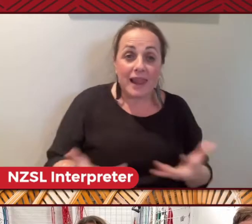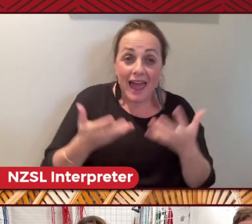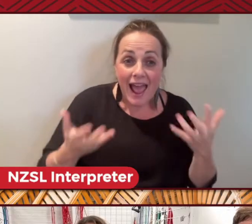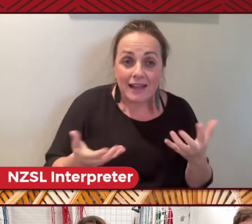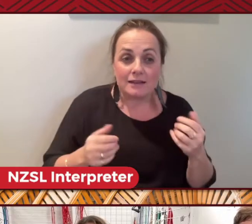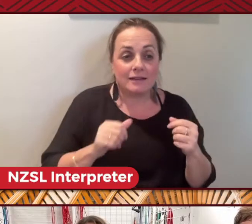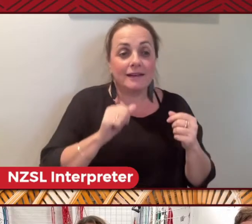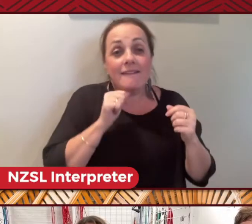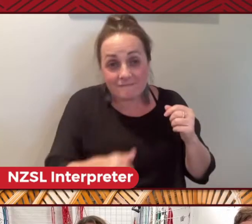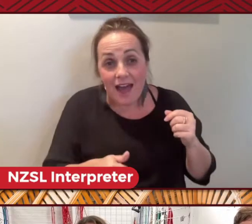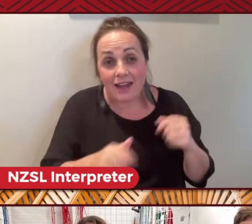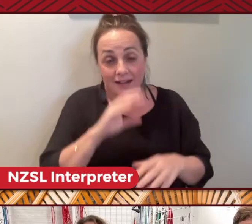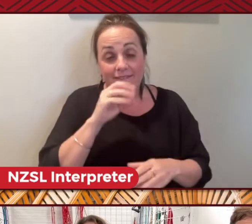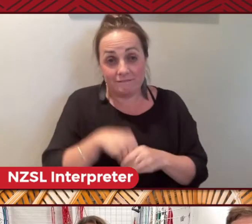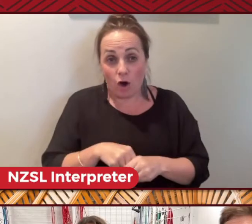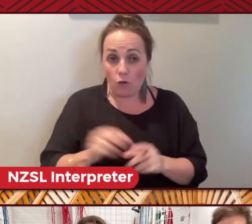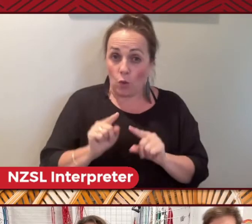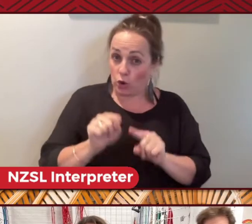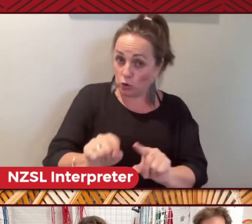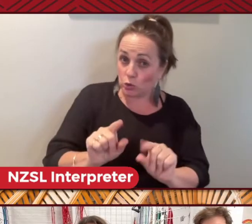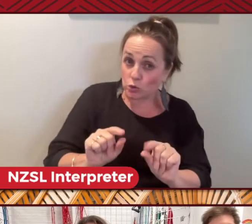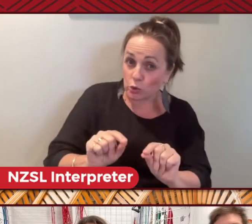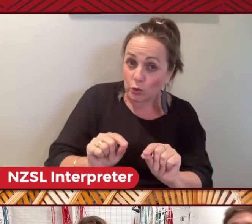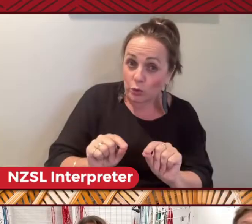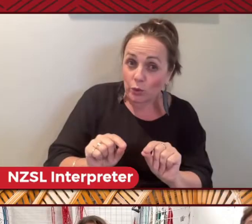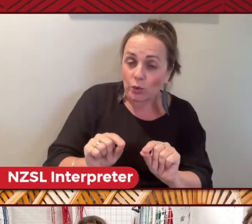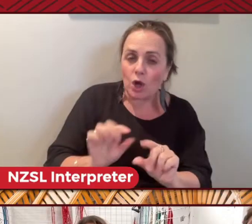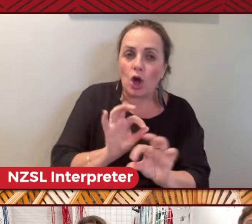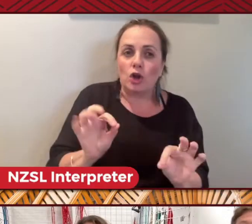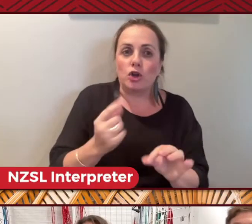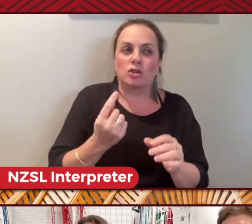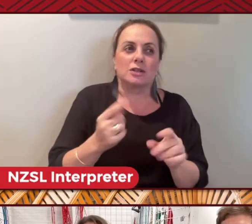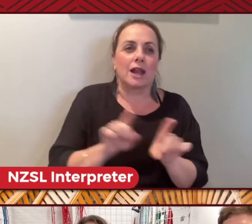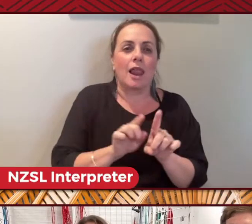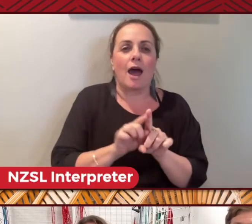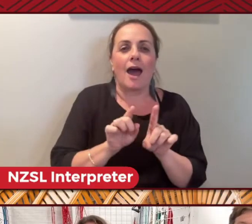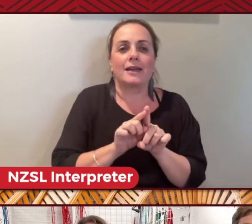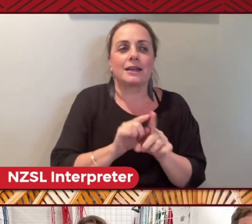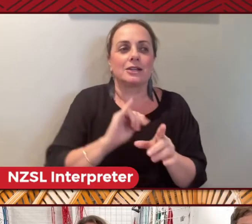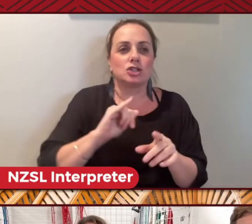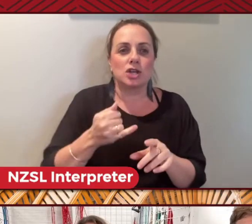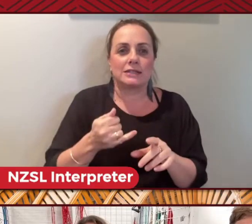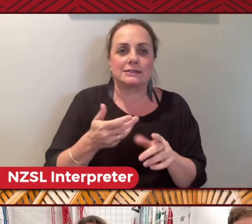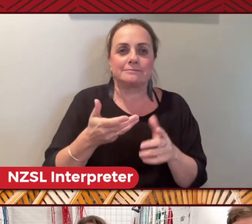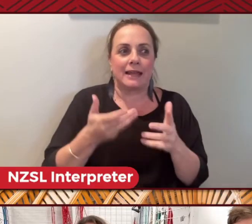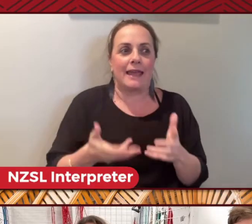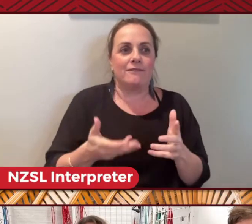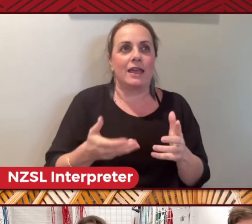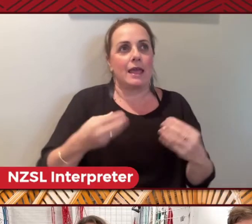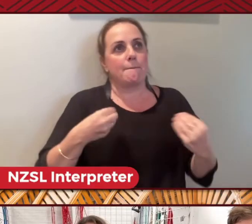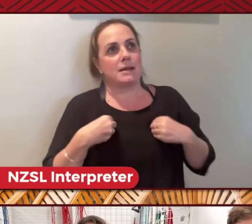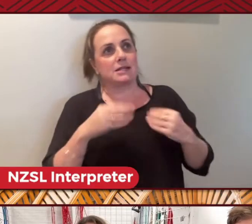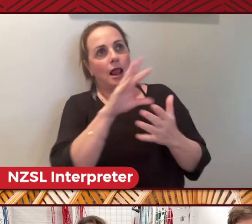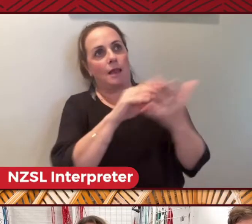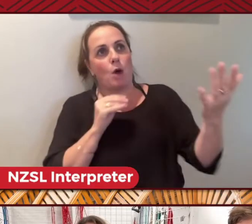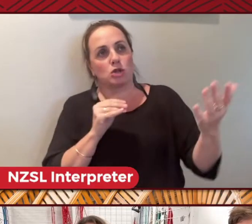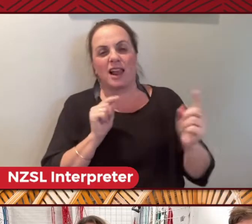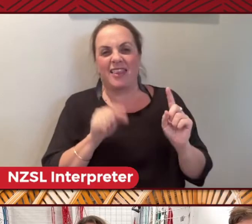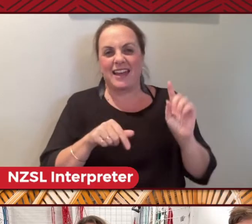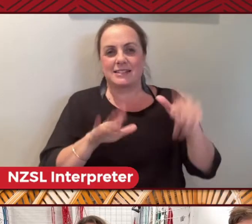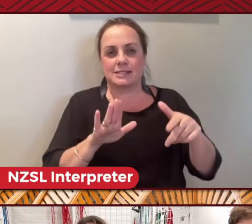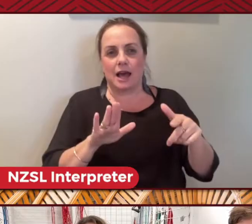fun involved in what you're doing, and it's not just what people might consider as the kind of medical model of really